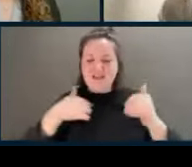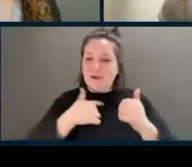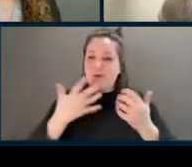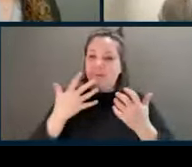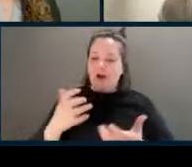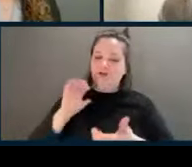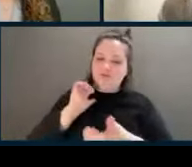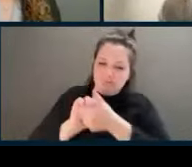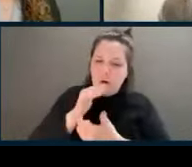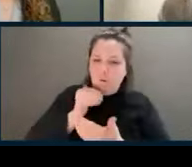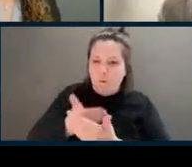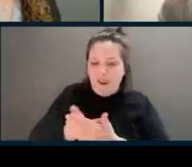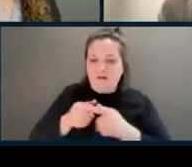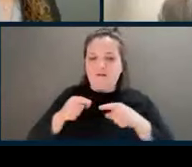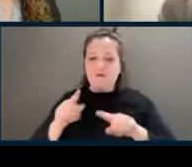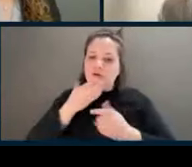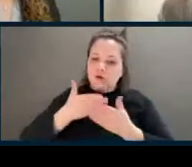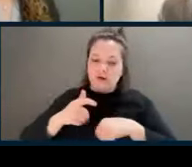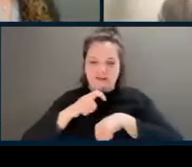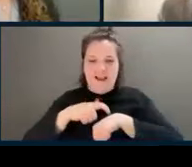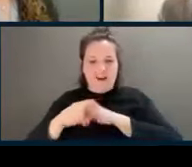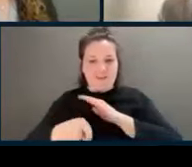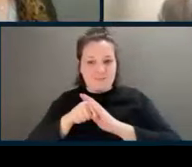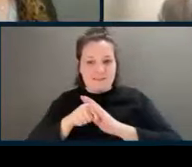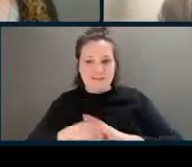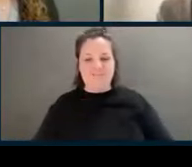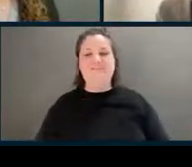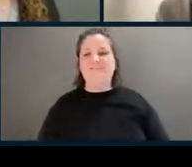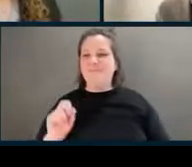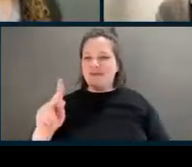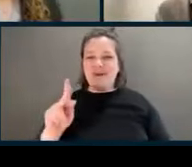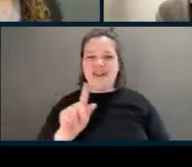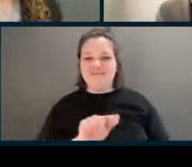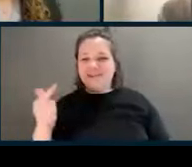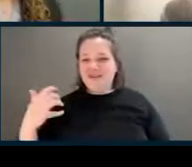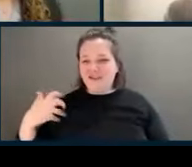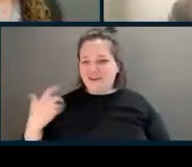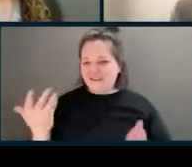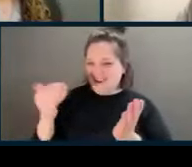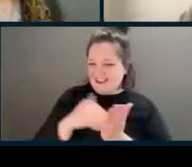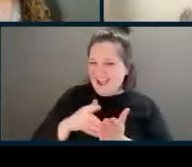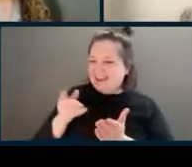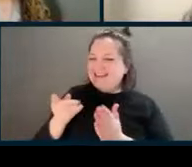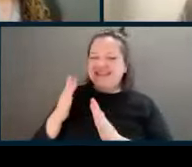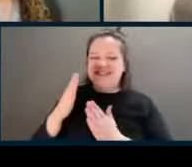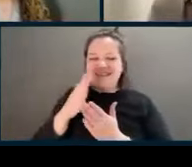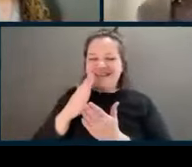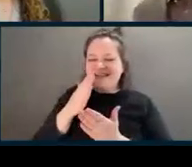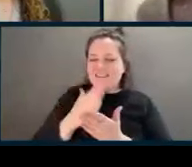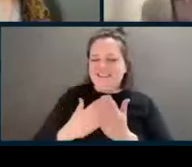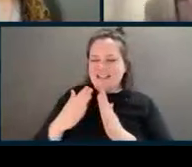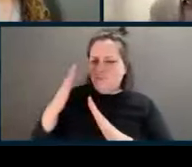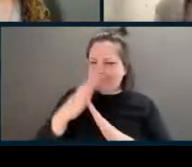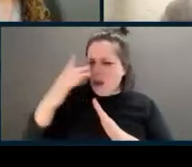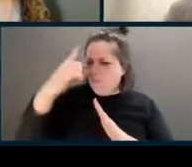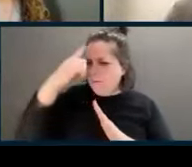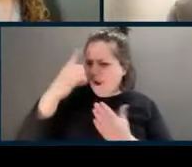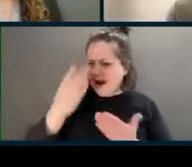relationships. And with that, since I am in the spirit of law enforcement, I'm going to turn it right back over to you, Chief. What's some top of mind things for you that you're thinking